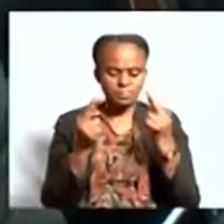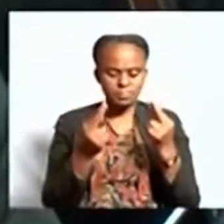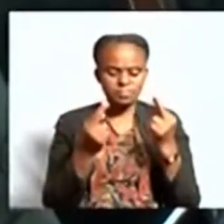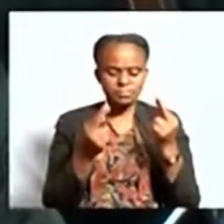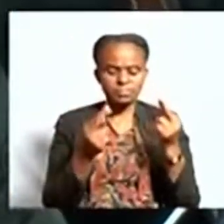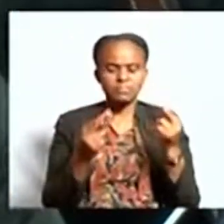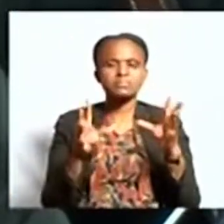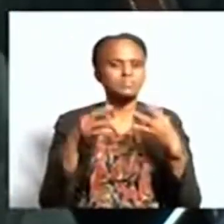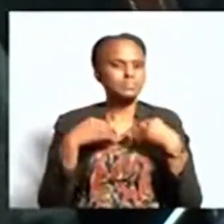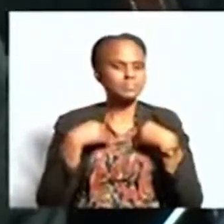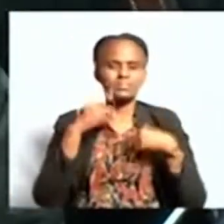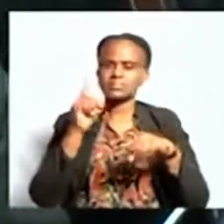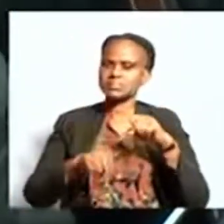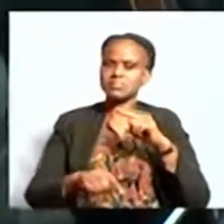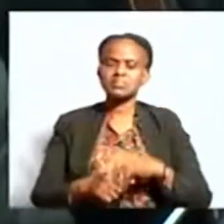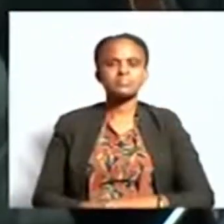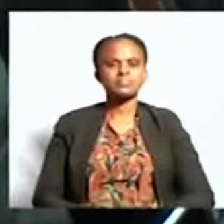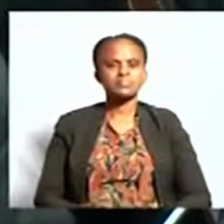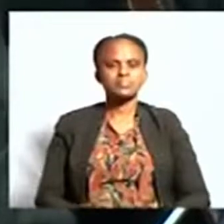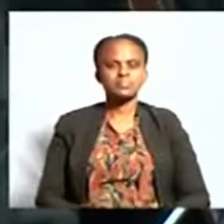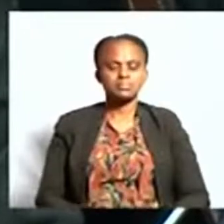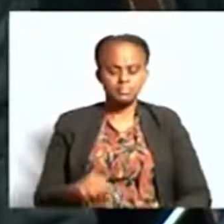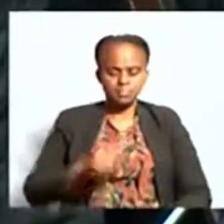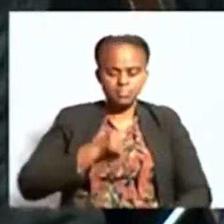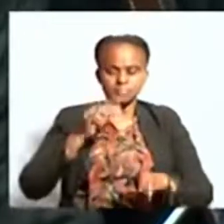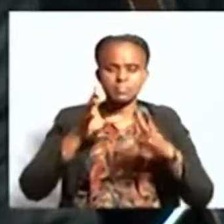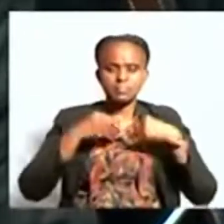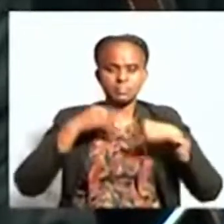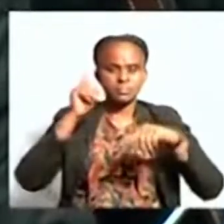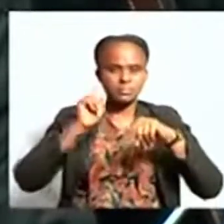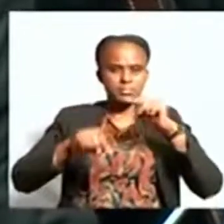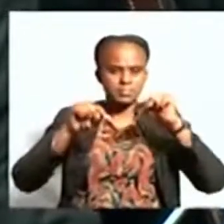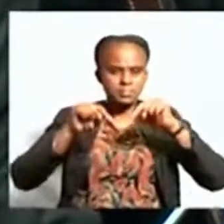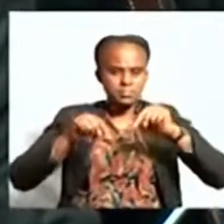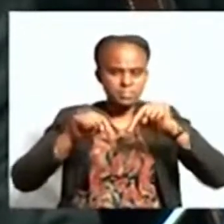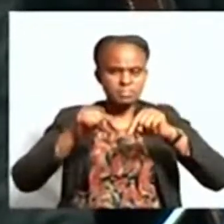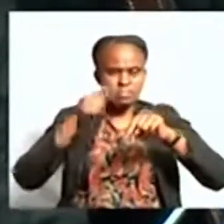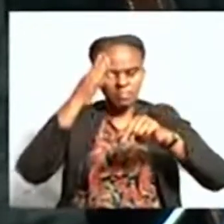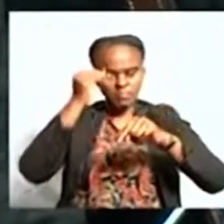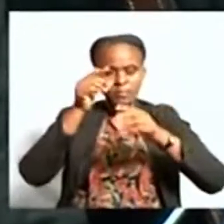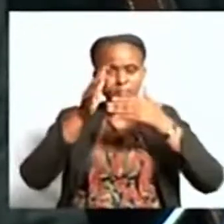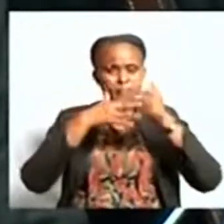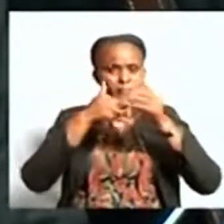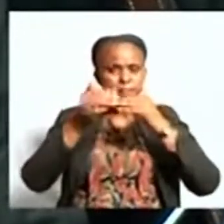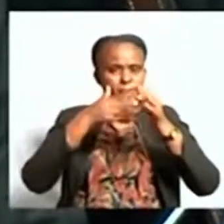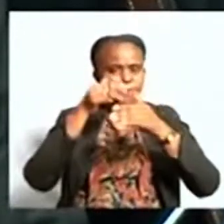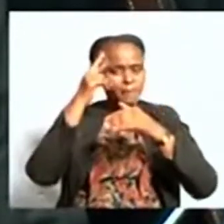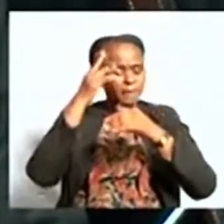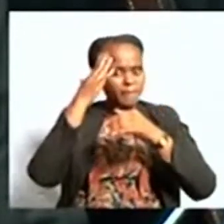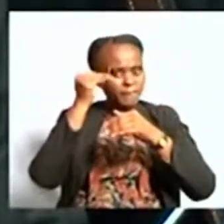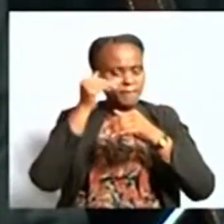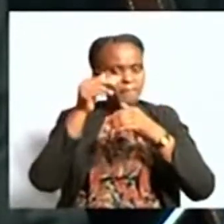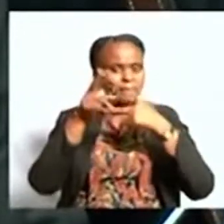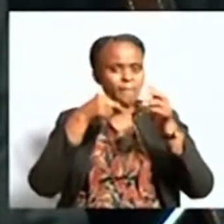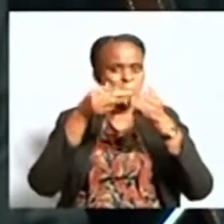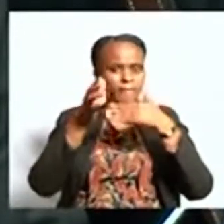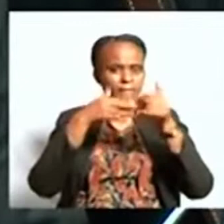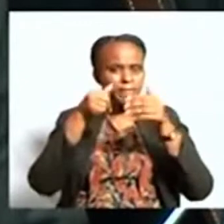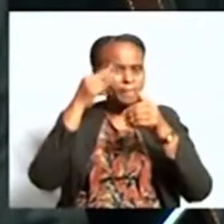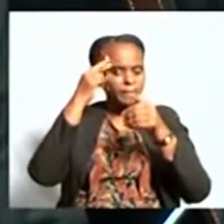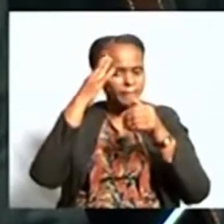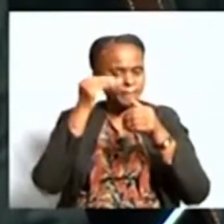it's unacceptable. And we are not going to accept it here. It's for simple reasons, or for simple reason.